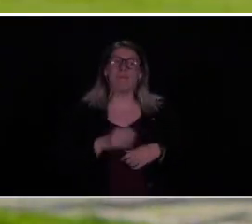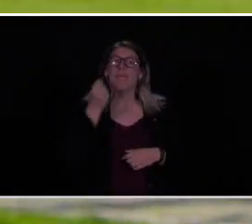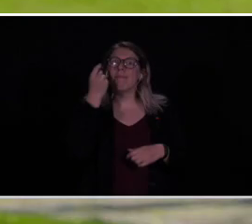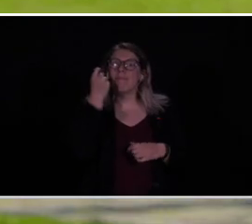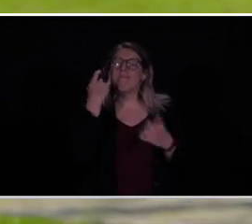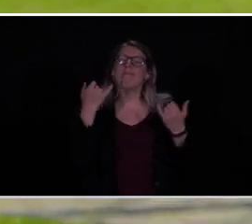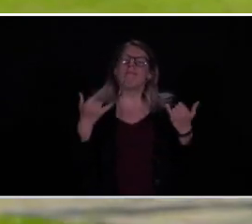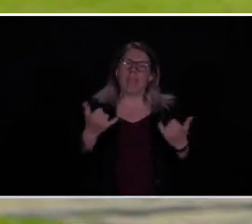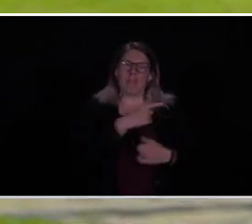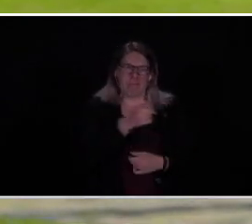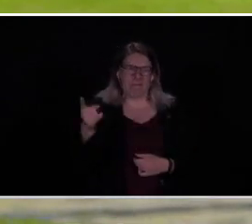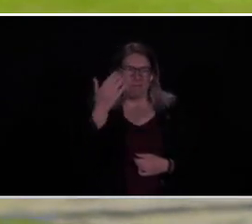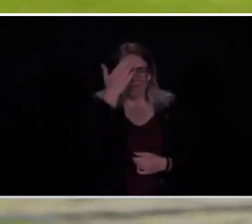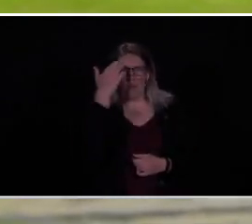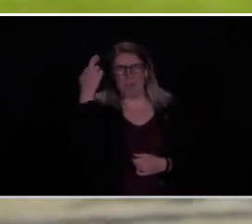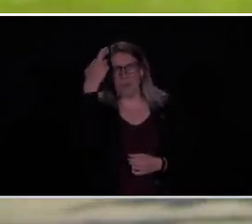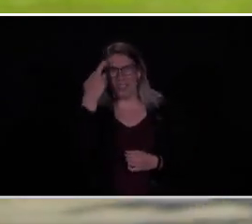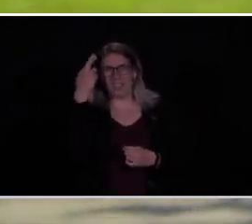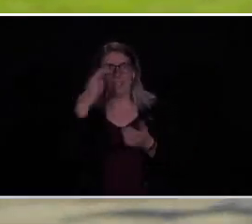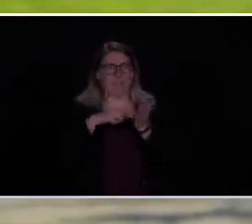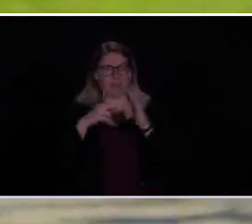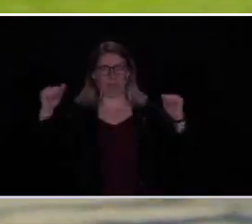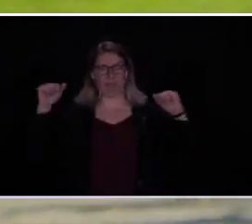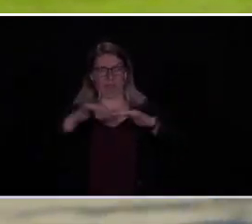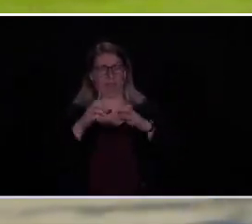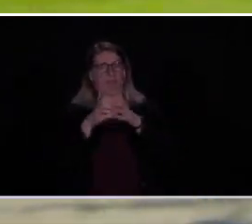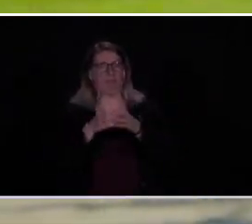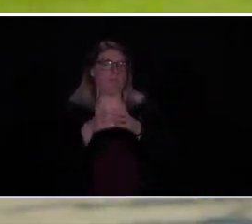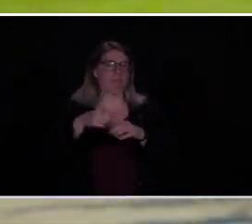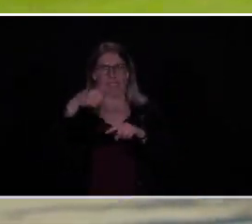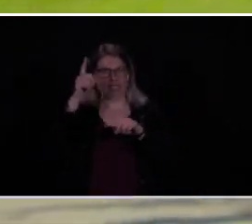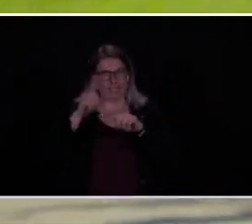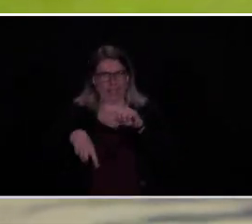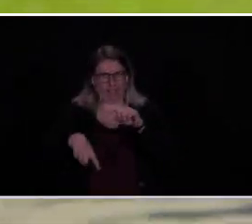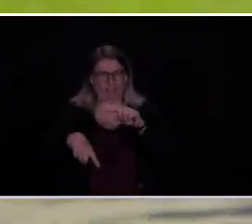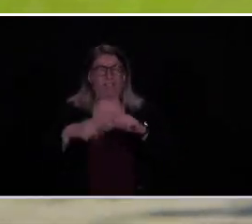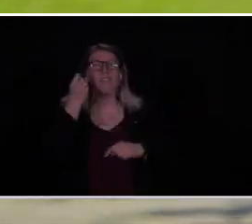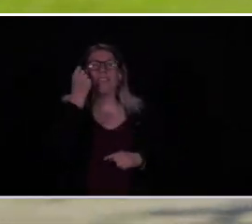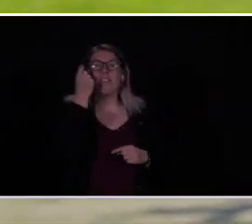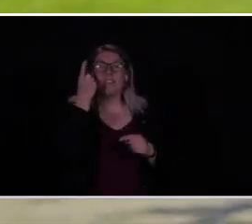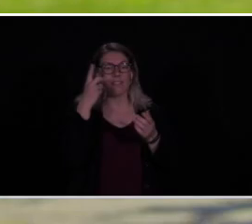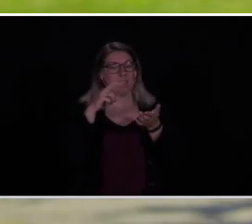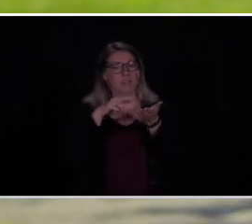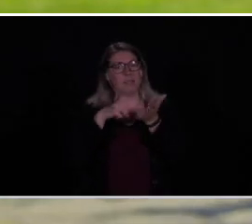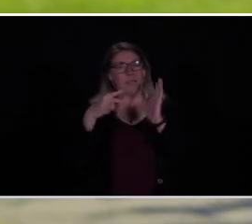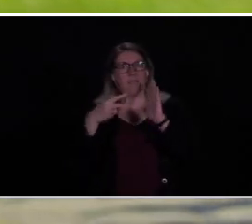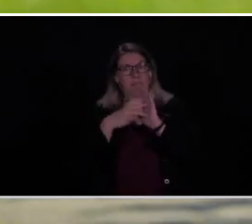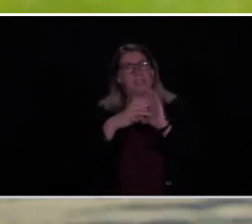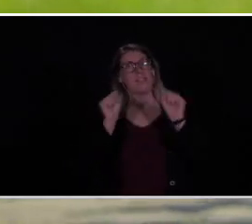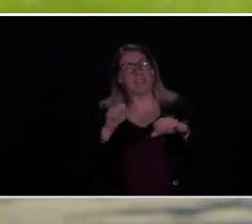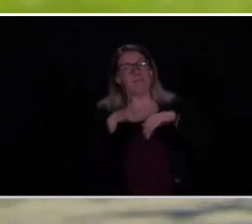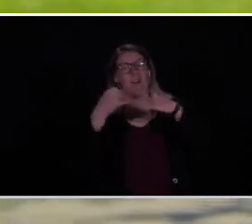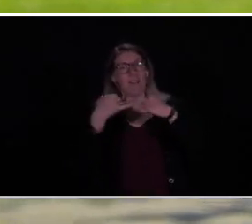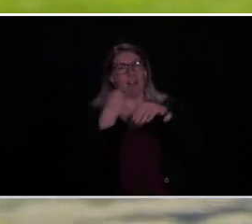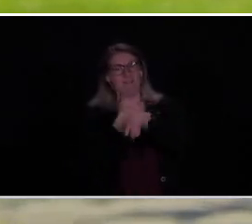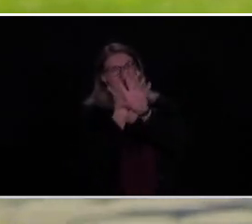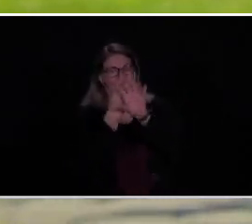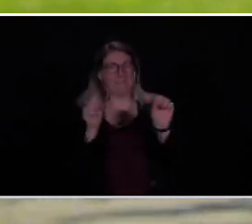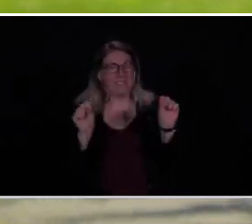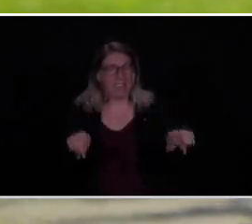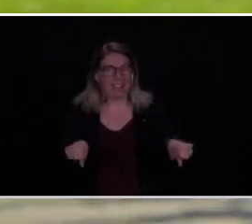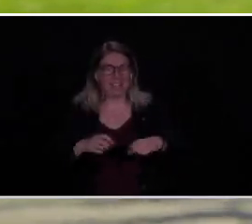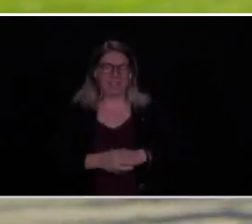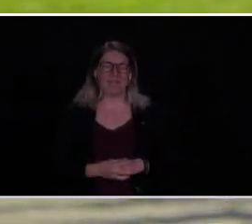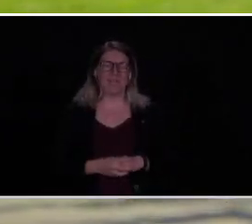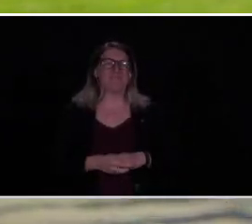that we all know very well, this year we can't gather in large groups. But that doesn't mean that we can't gather like this, virtually.